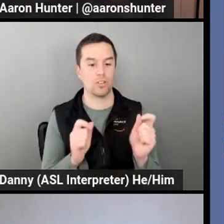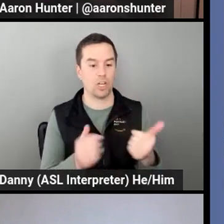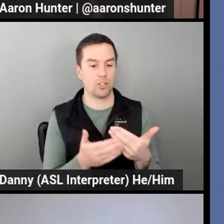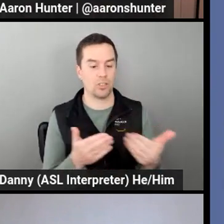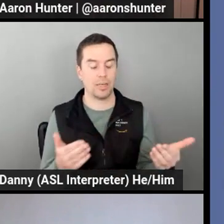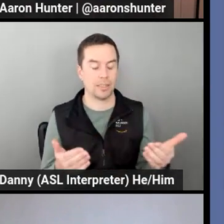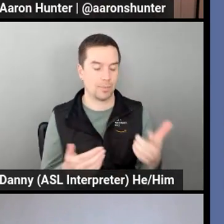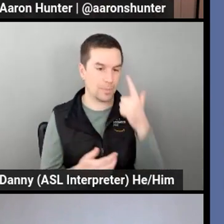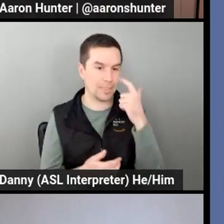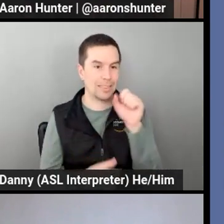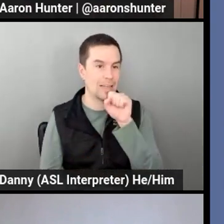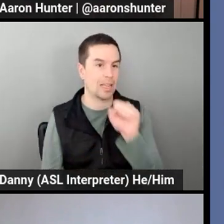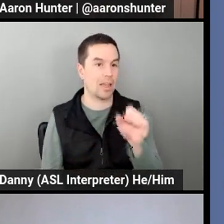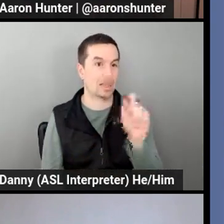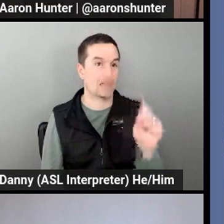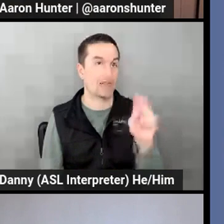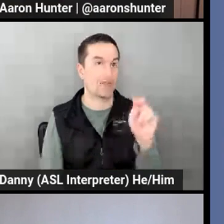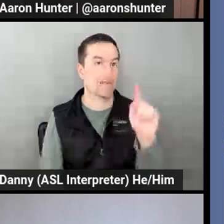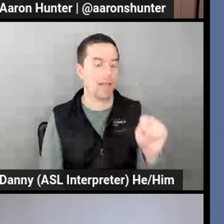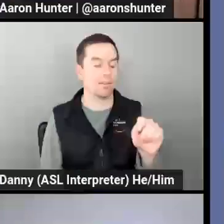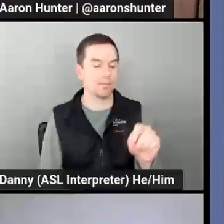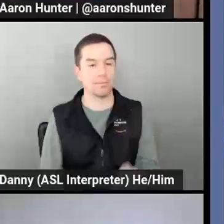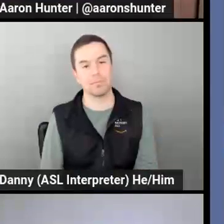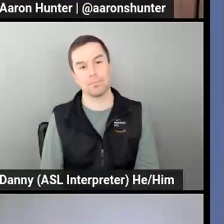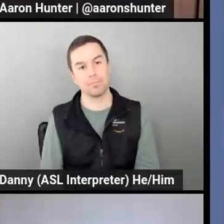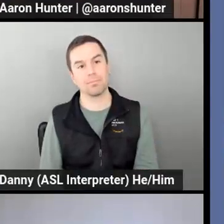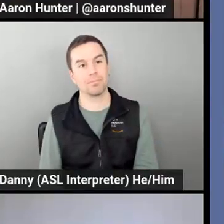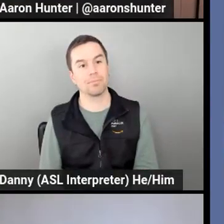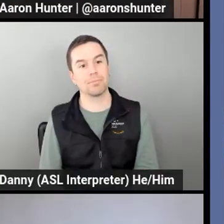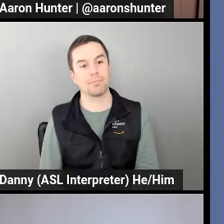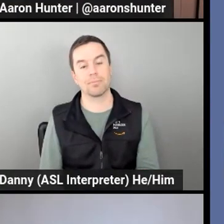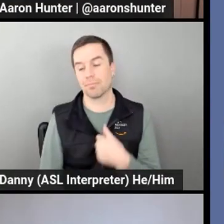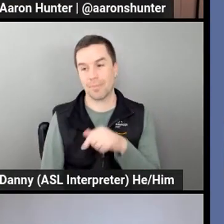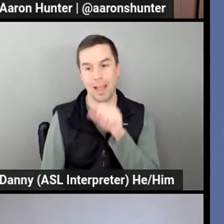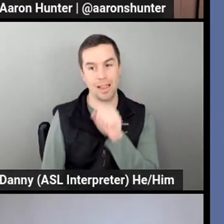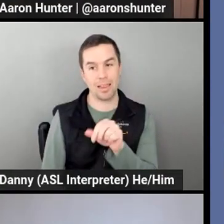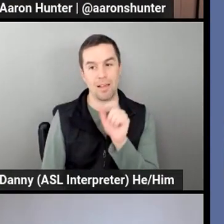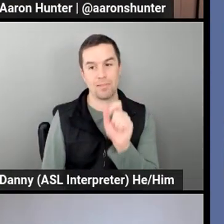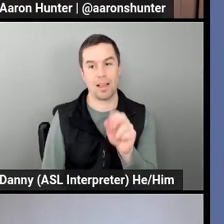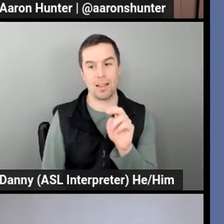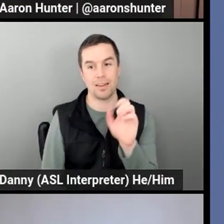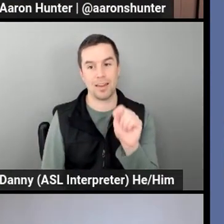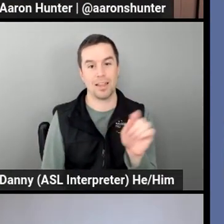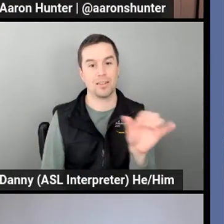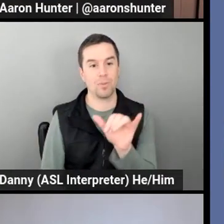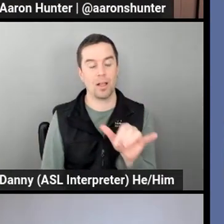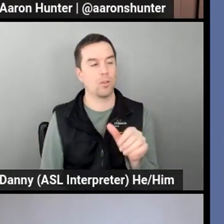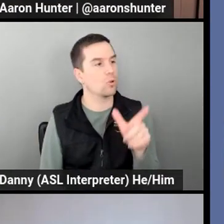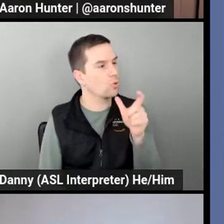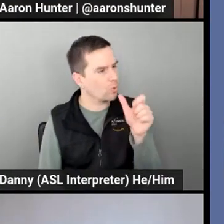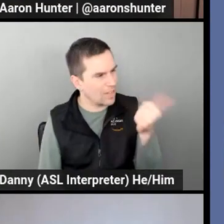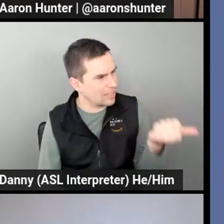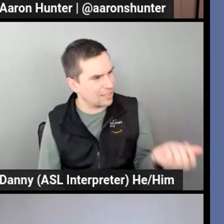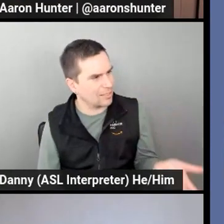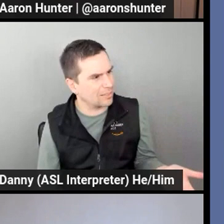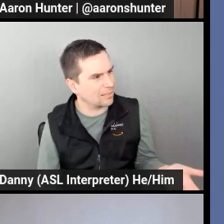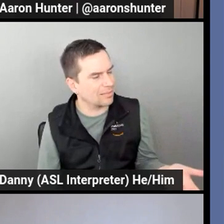to spend more time in .NET. Exactly. I love .NET too, just as much. Who wouldn't? So I don't have the short yet, but I'll get